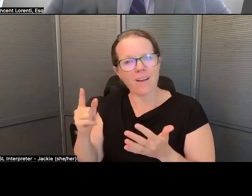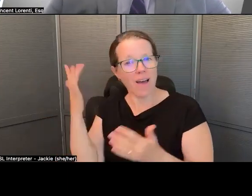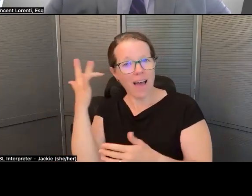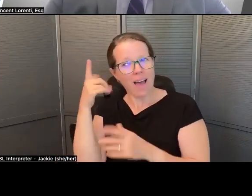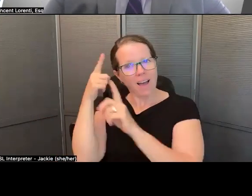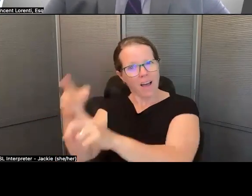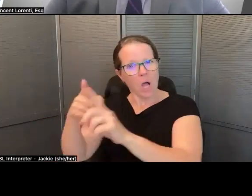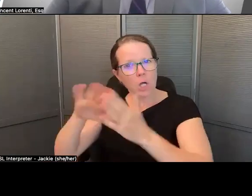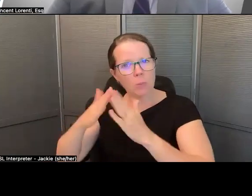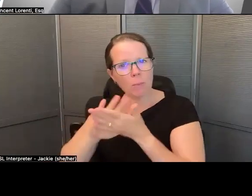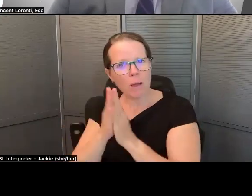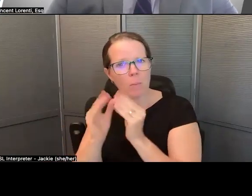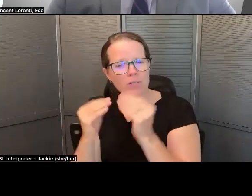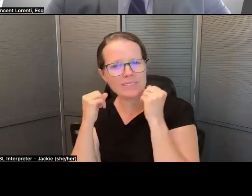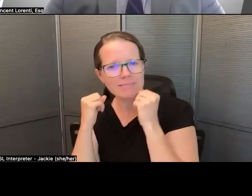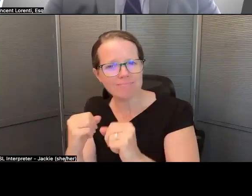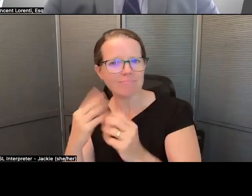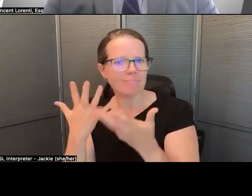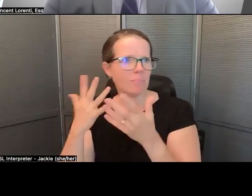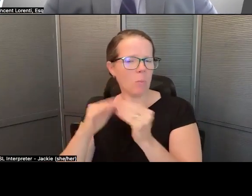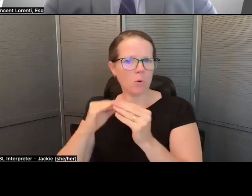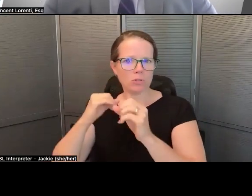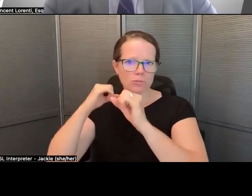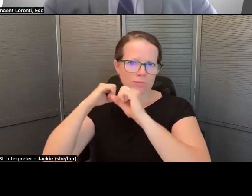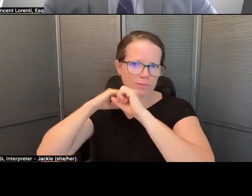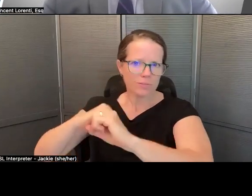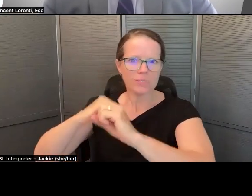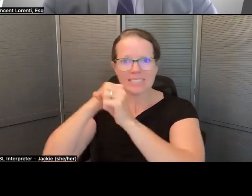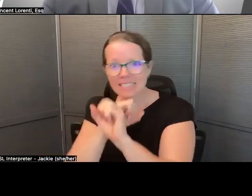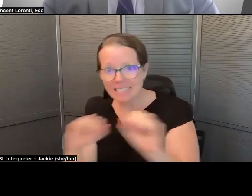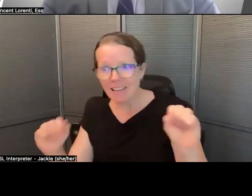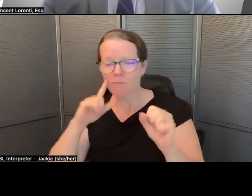and stronger. Next slide.